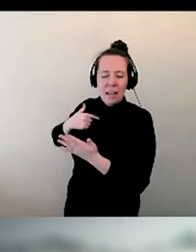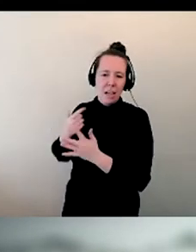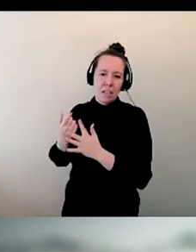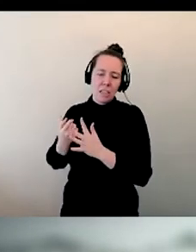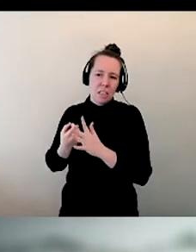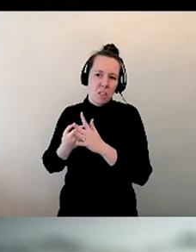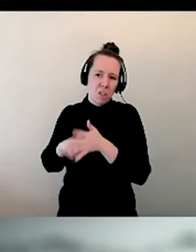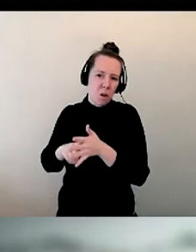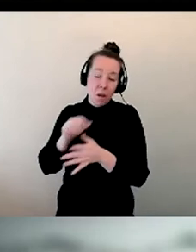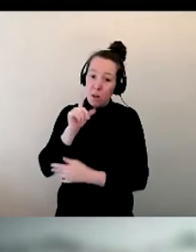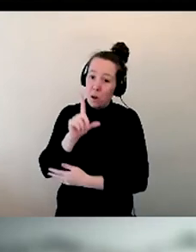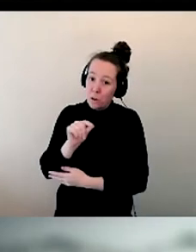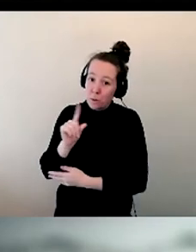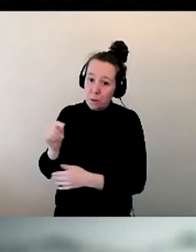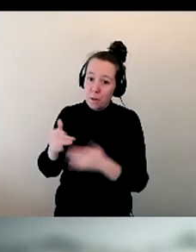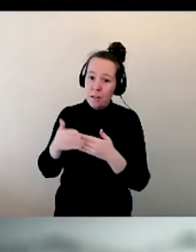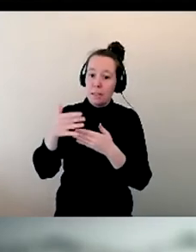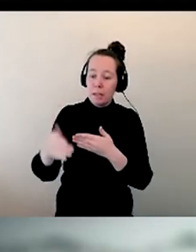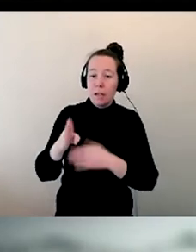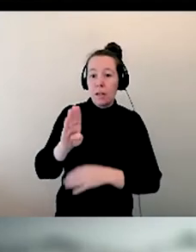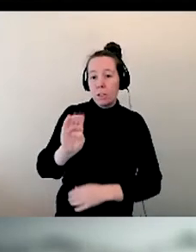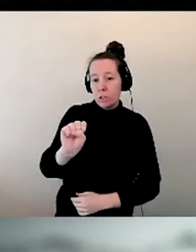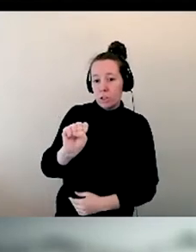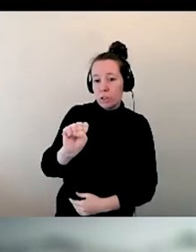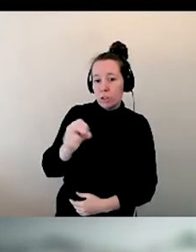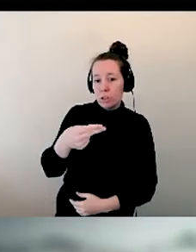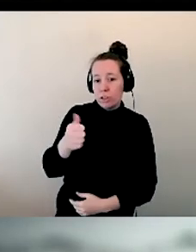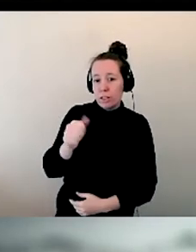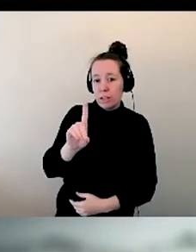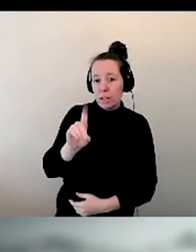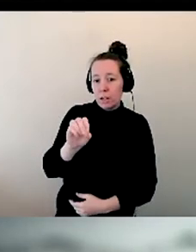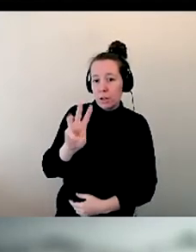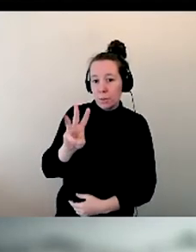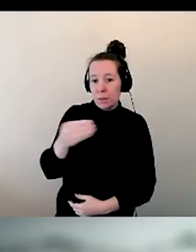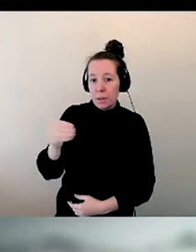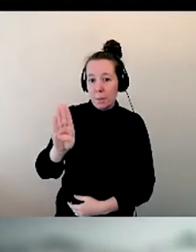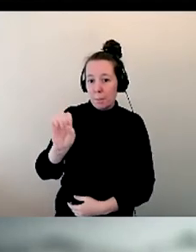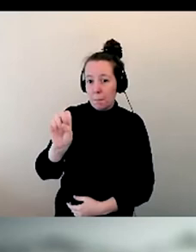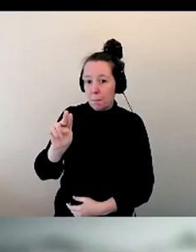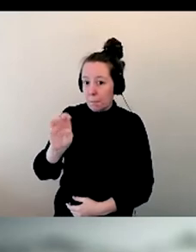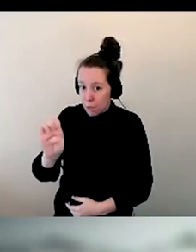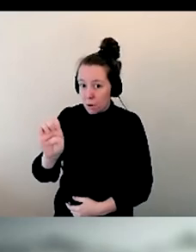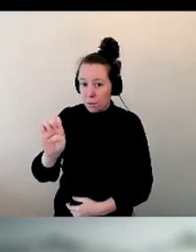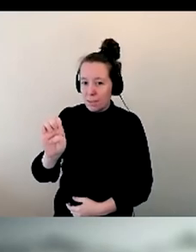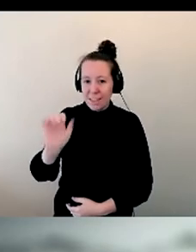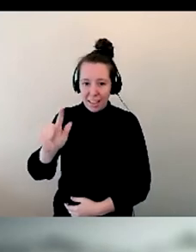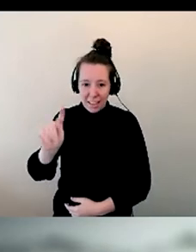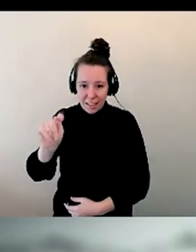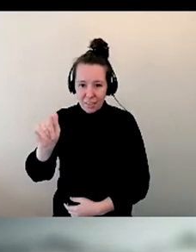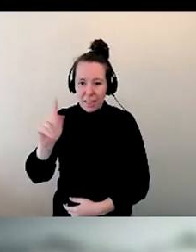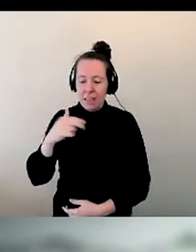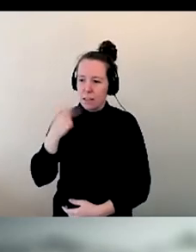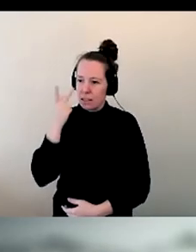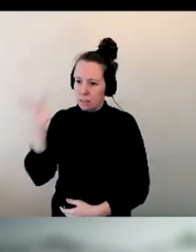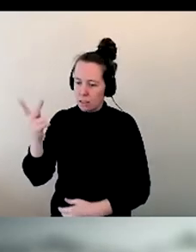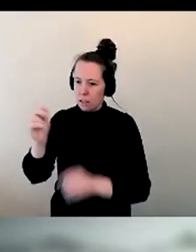the build up to the Shadow and Bone TV show. That's kind of what got me back into reading. And I just was seeing all these TikToks